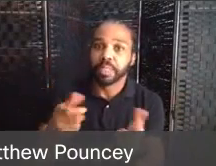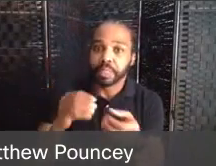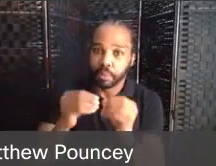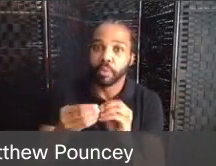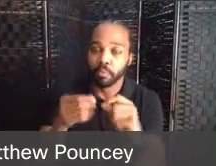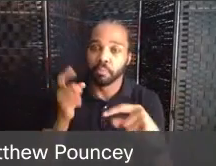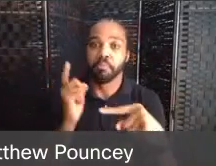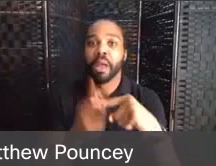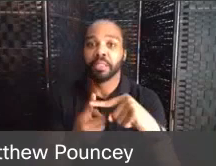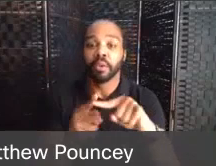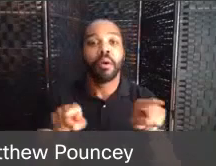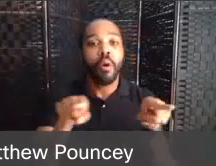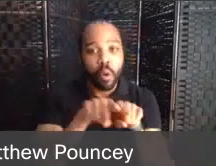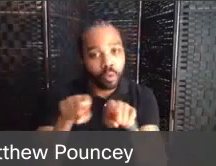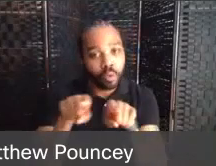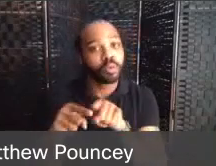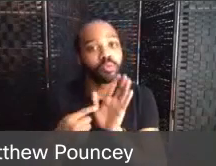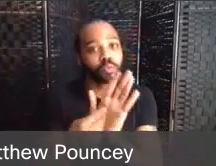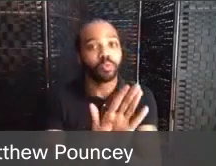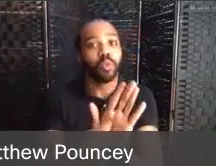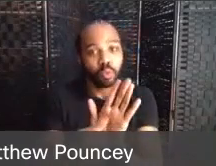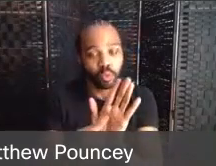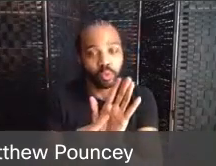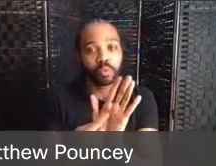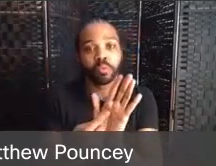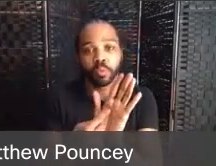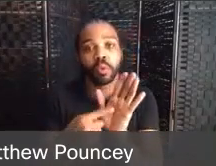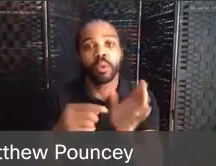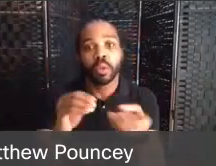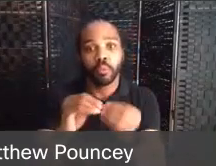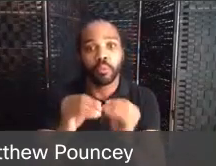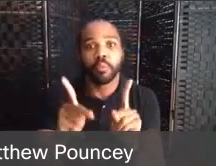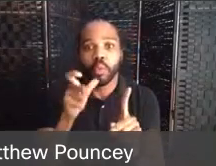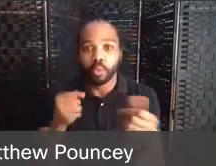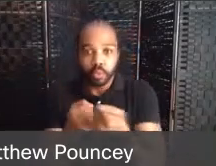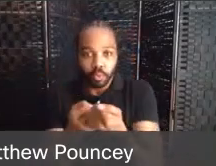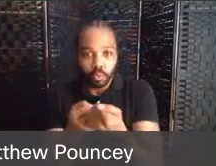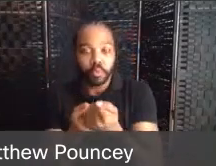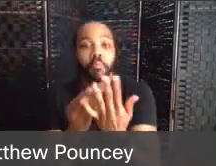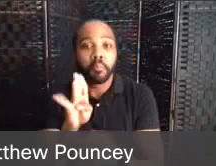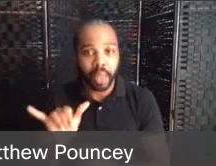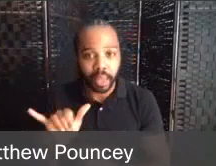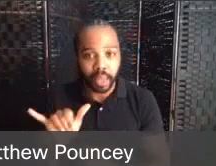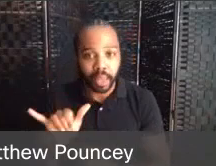they also represent a significant people that are supported by DDA.